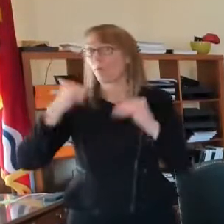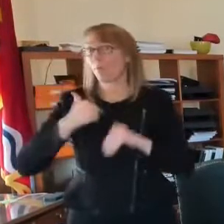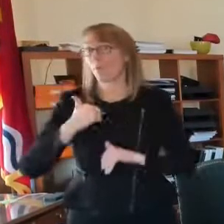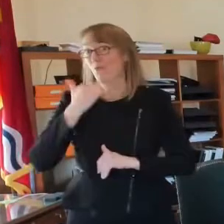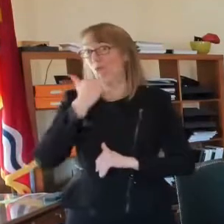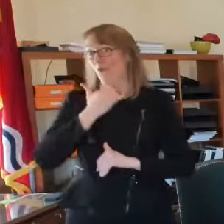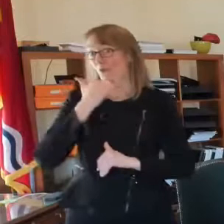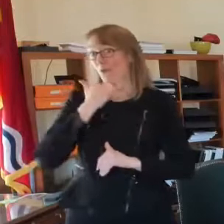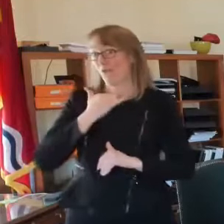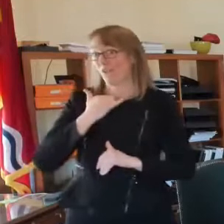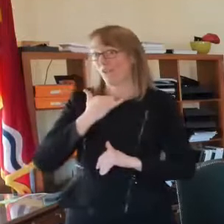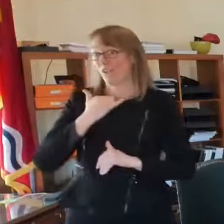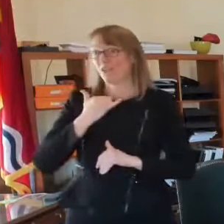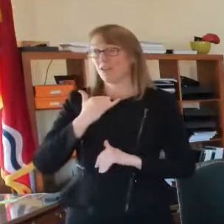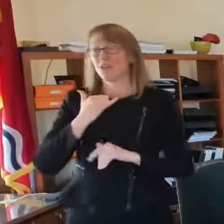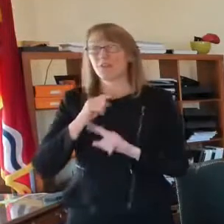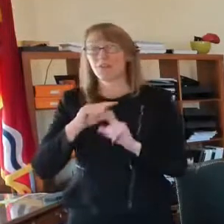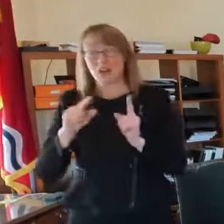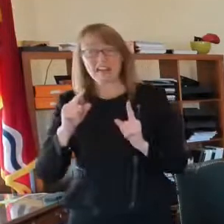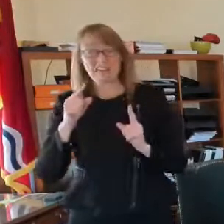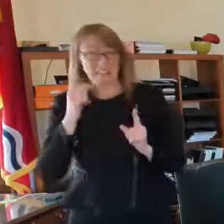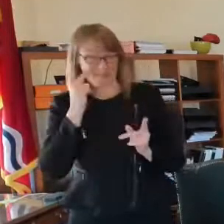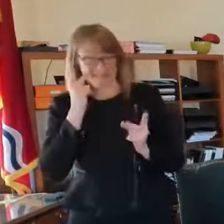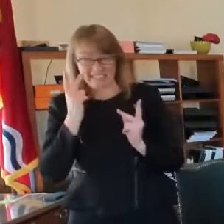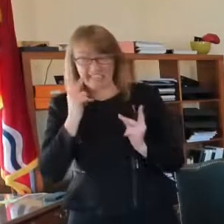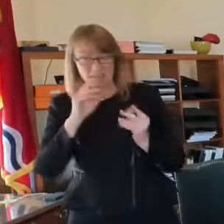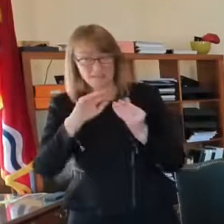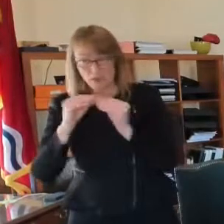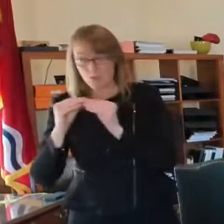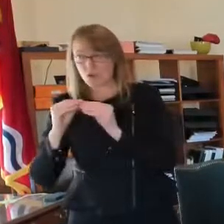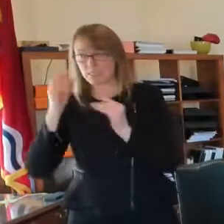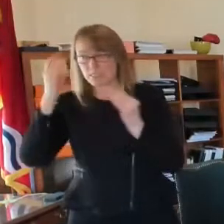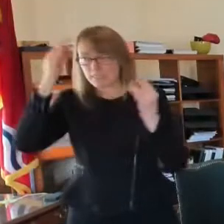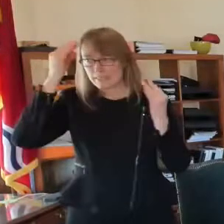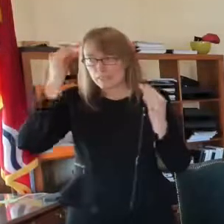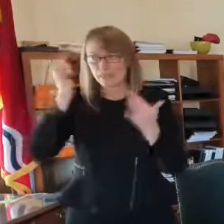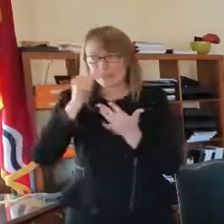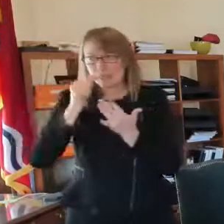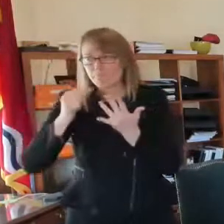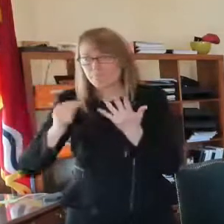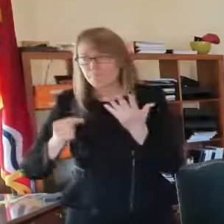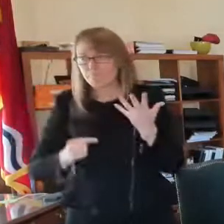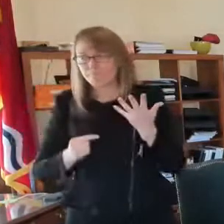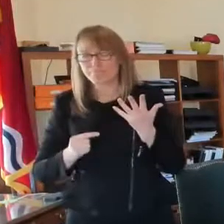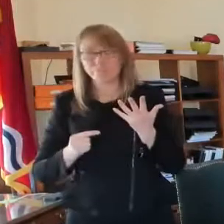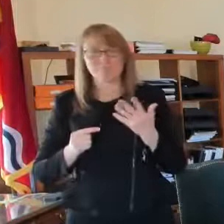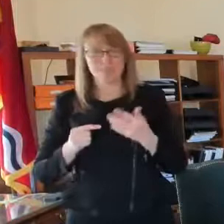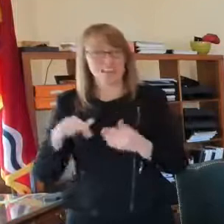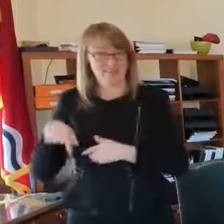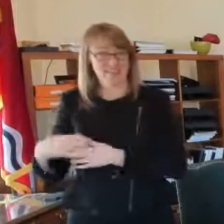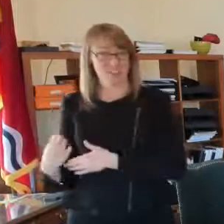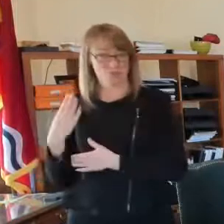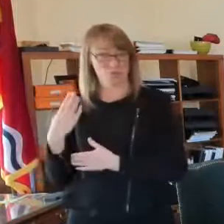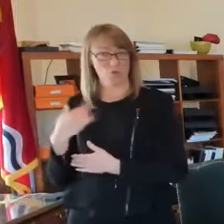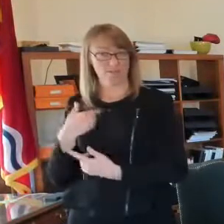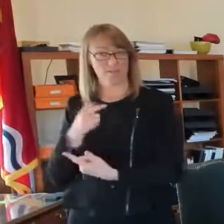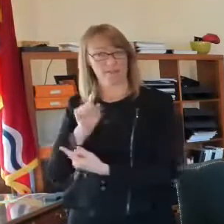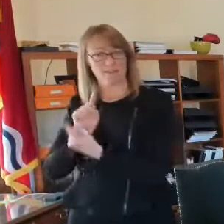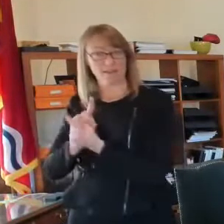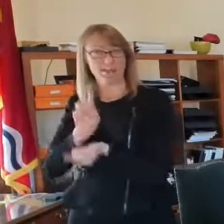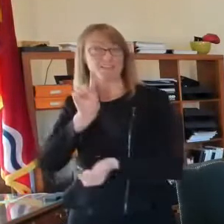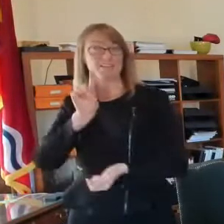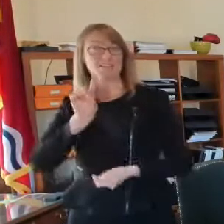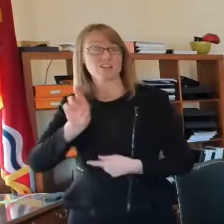point, I think, and I met with Dr. Eccles this morning. We talk almost daily.